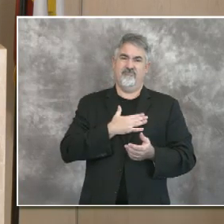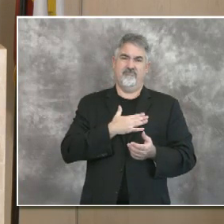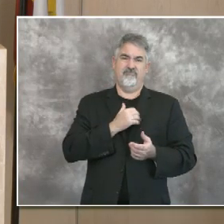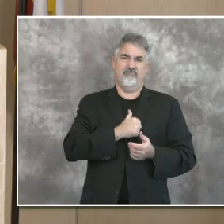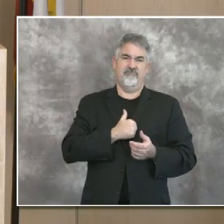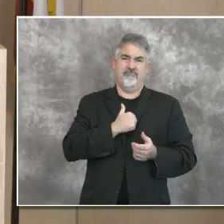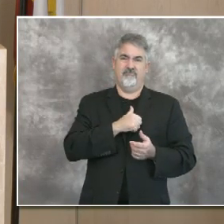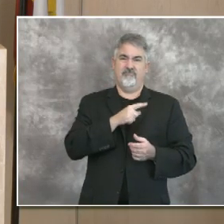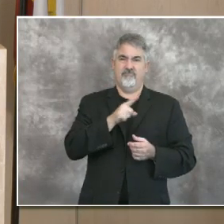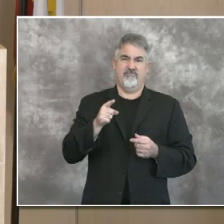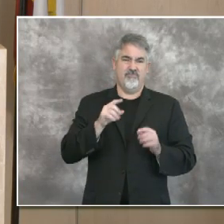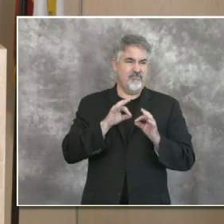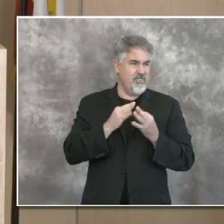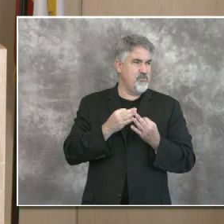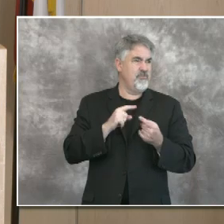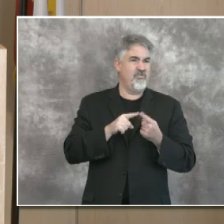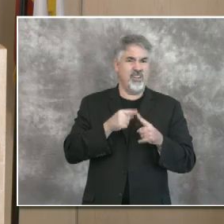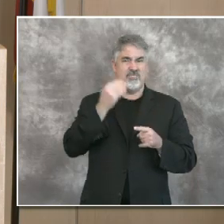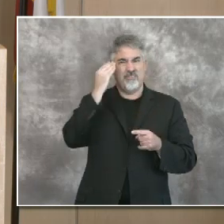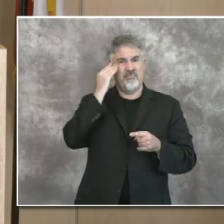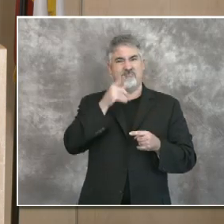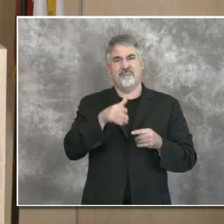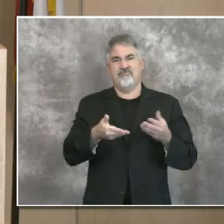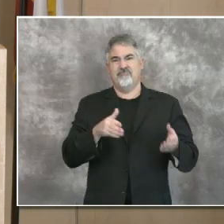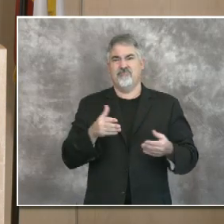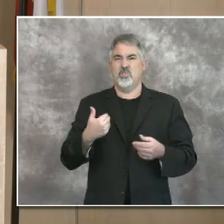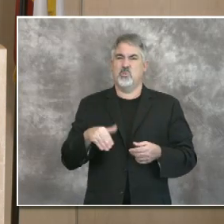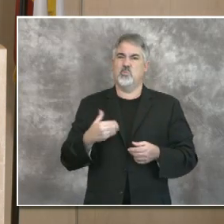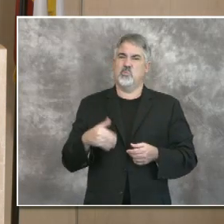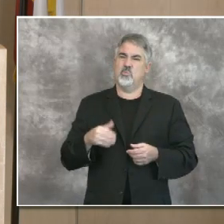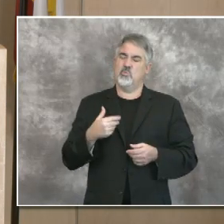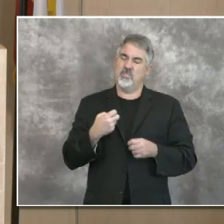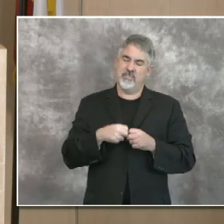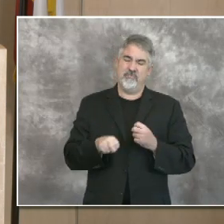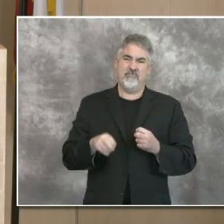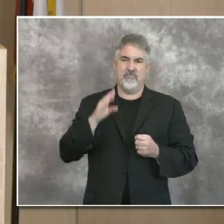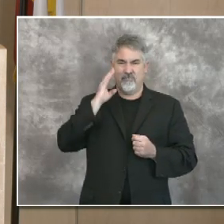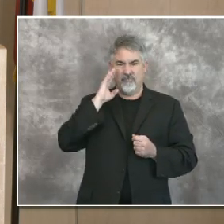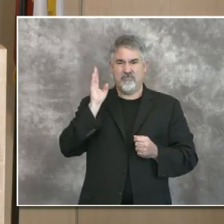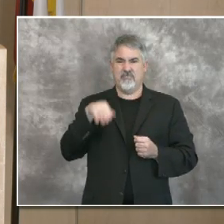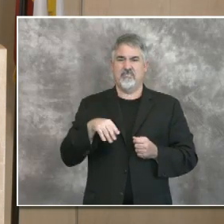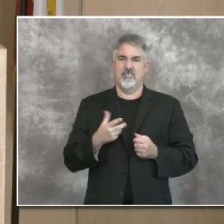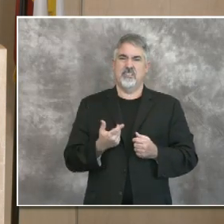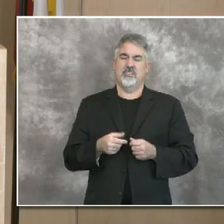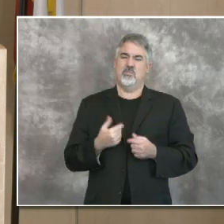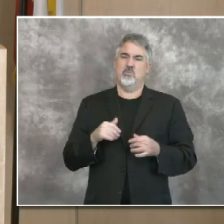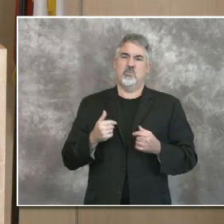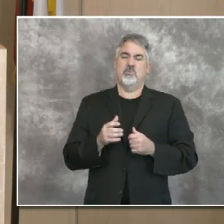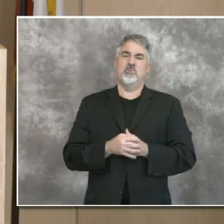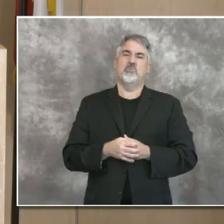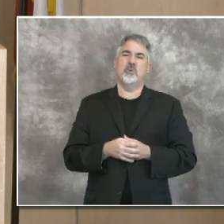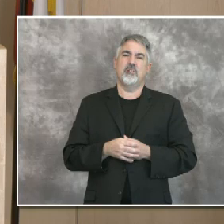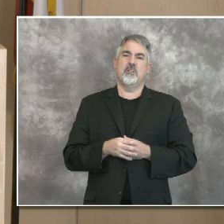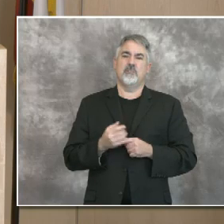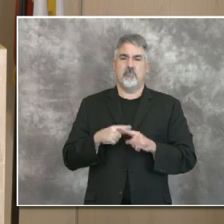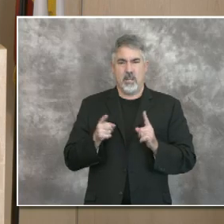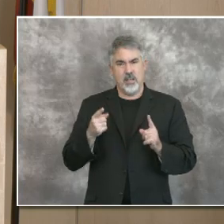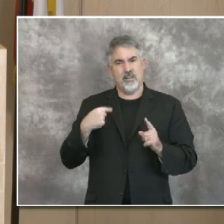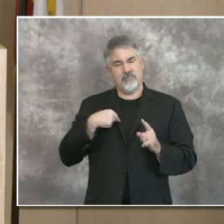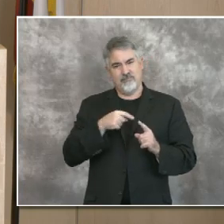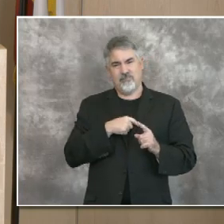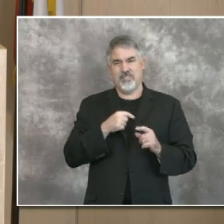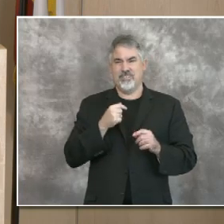the family members and friends of the individuals that we announced today who have lost their